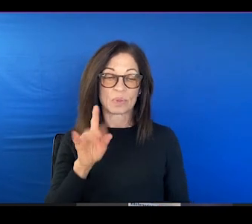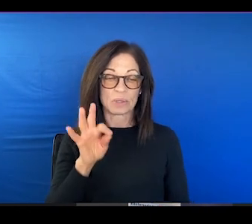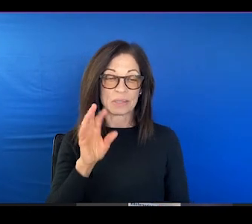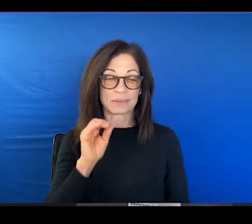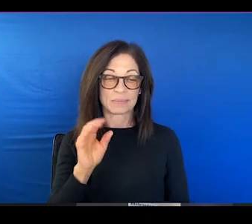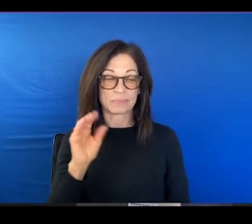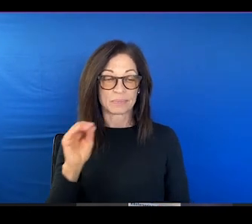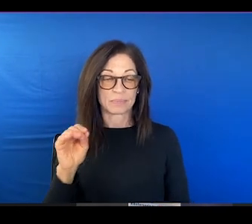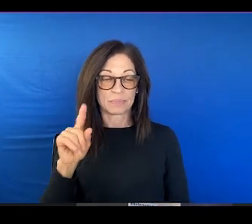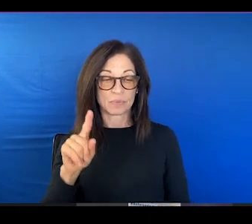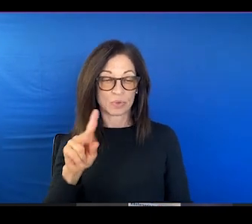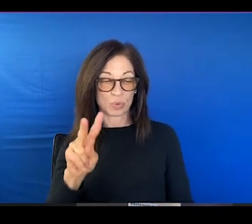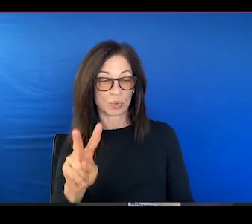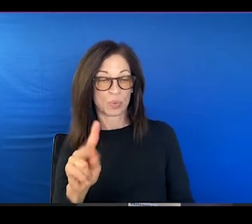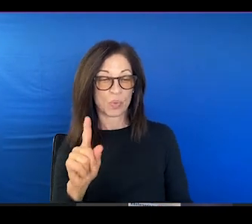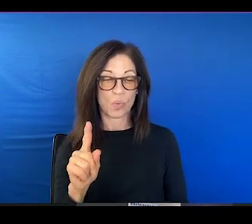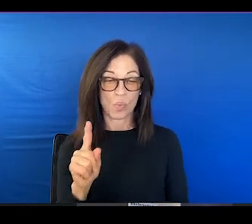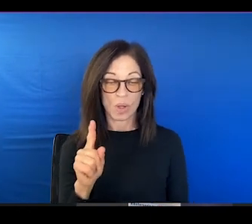number